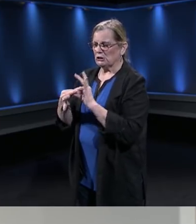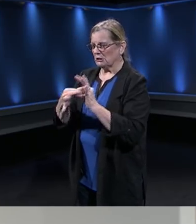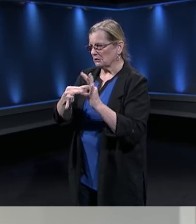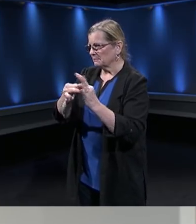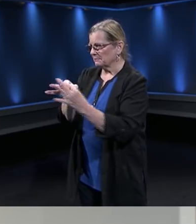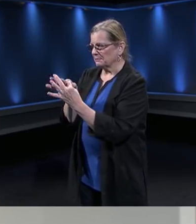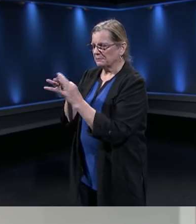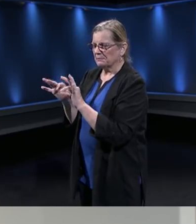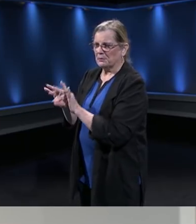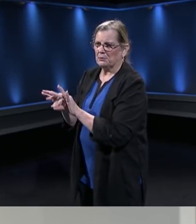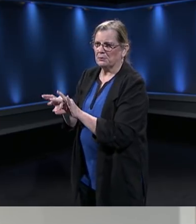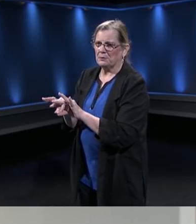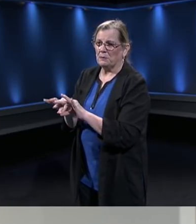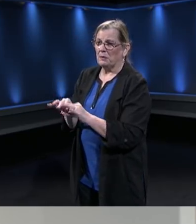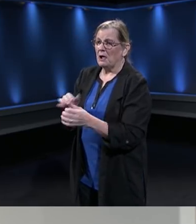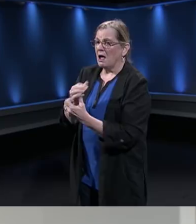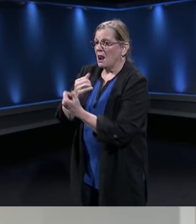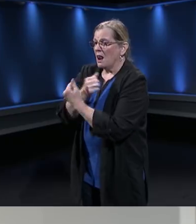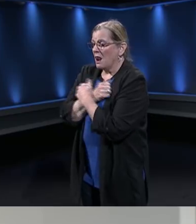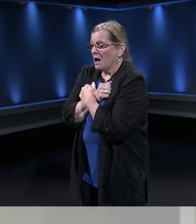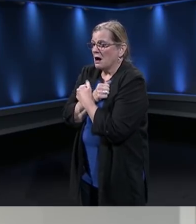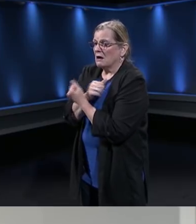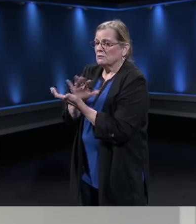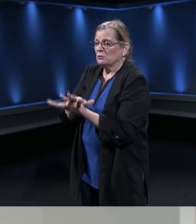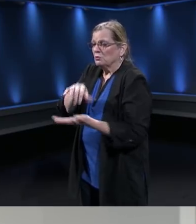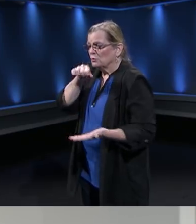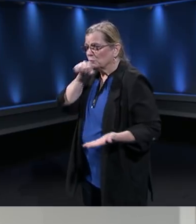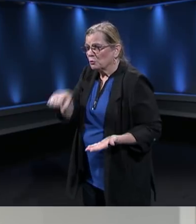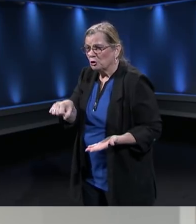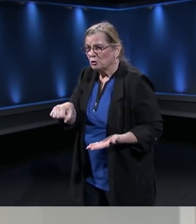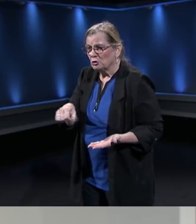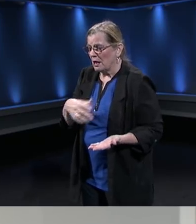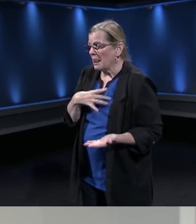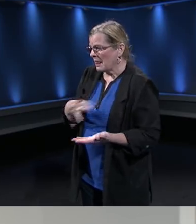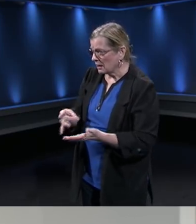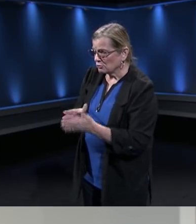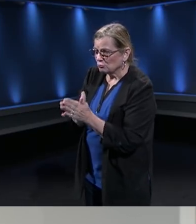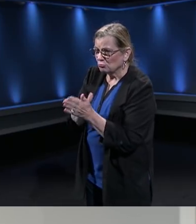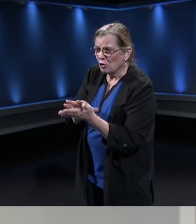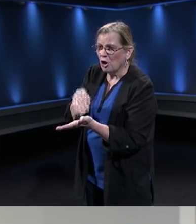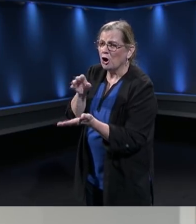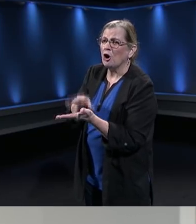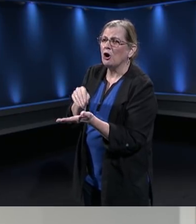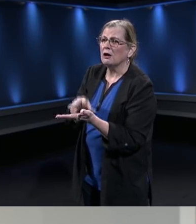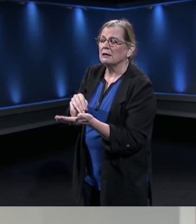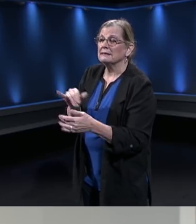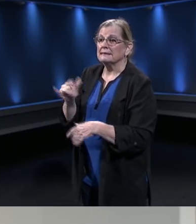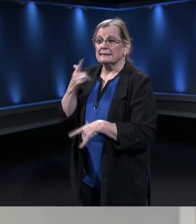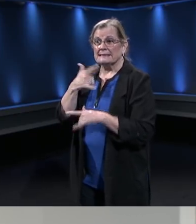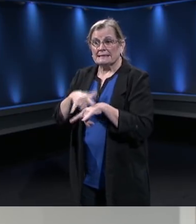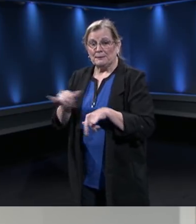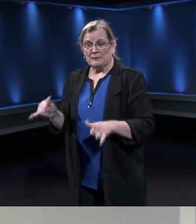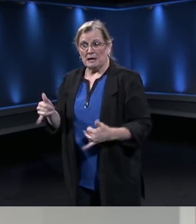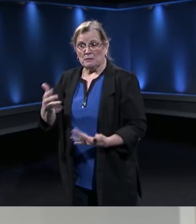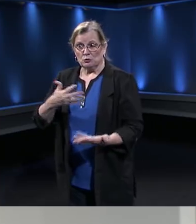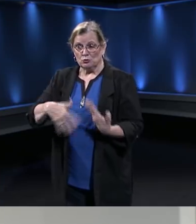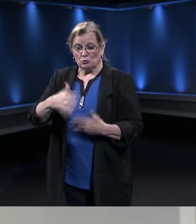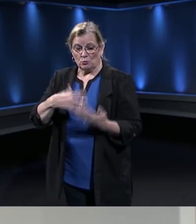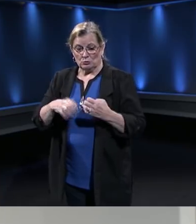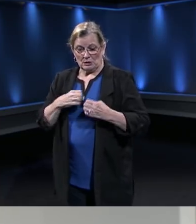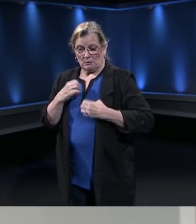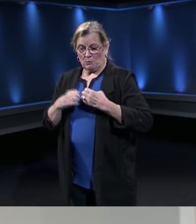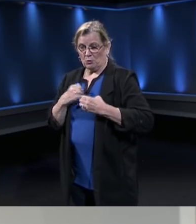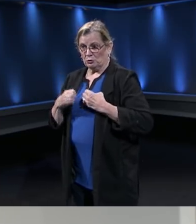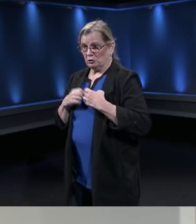students love school so much. Of course, they love learning new academic content, but the social emotional connection between peers and